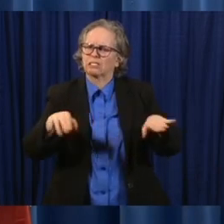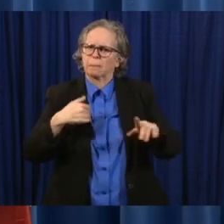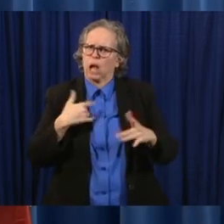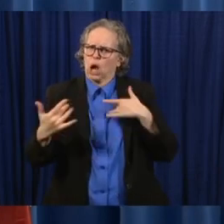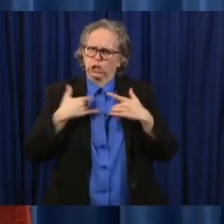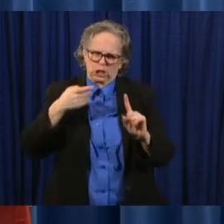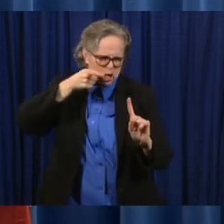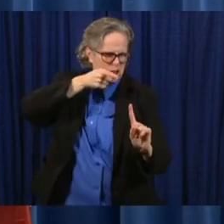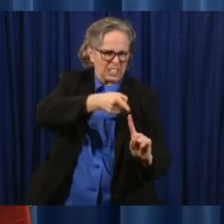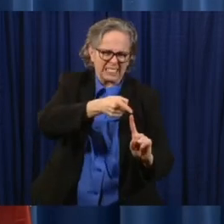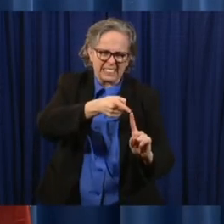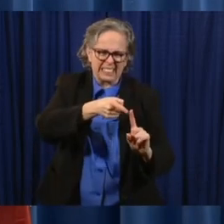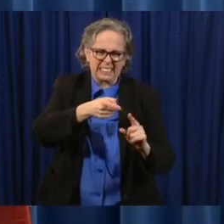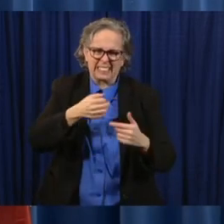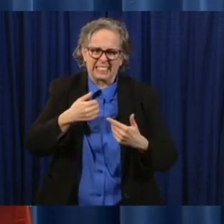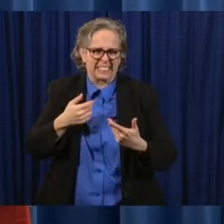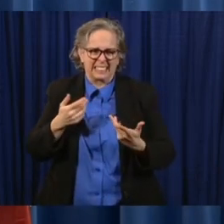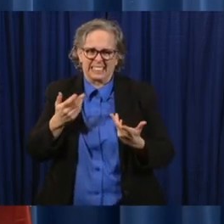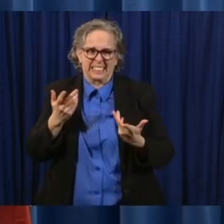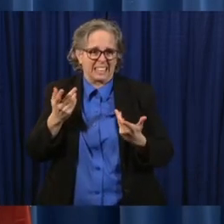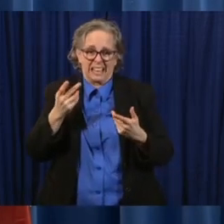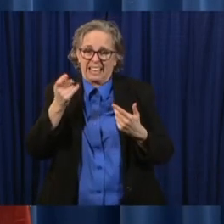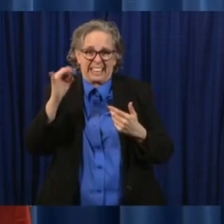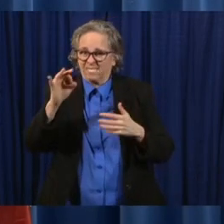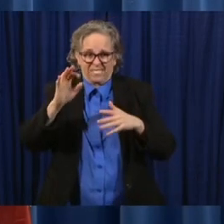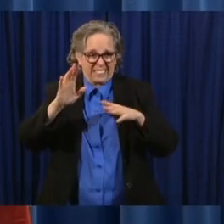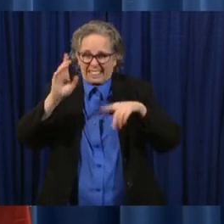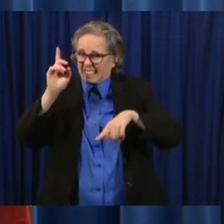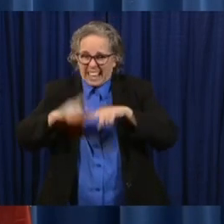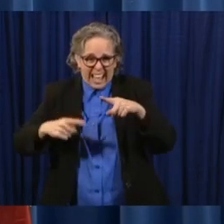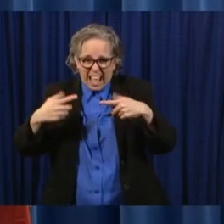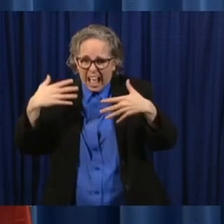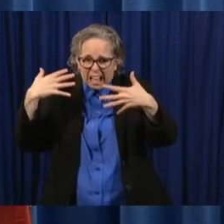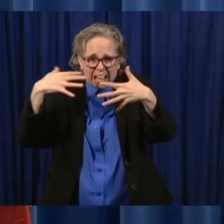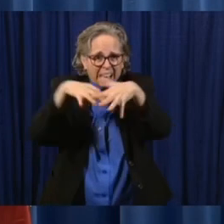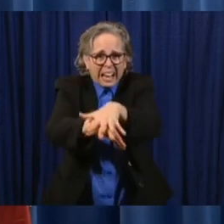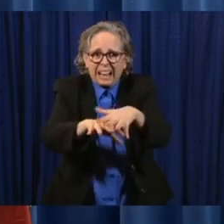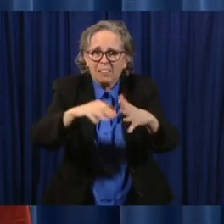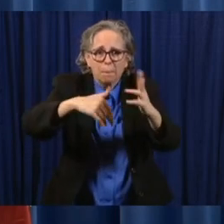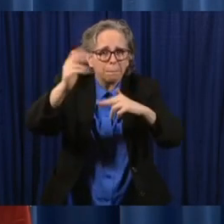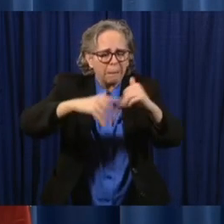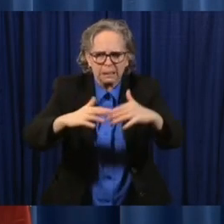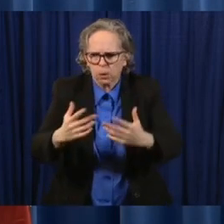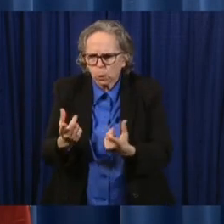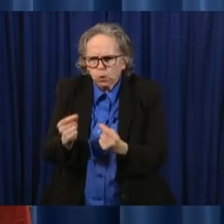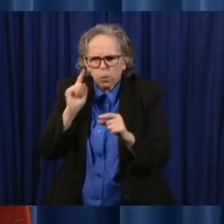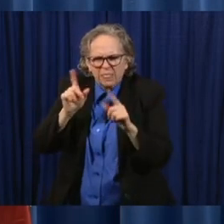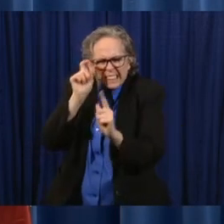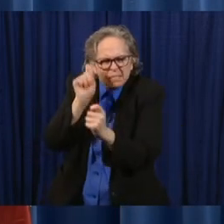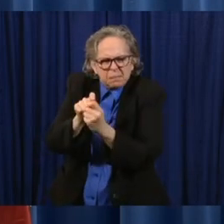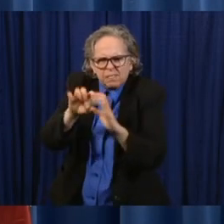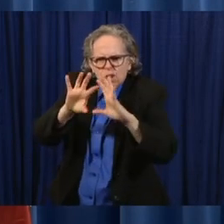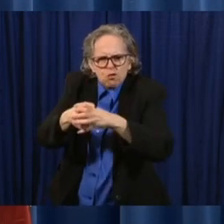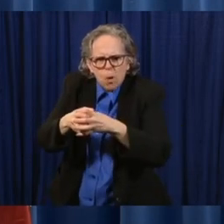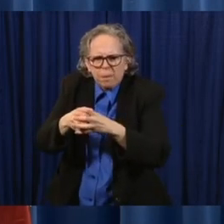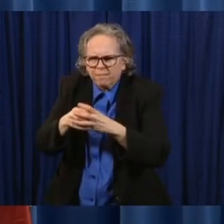school the way that we normally have that, and that is physically to be in school.